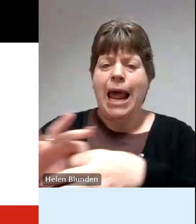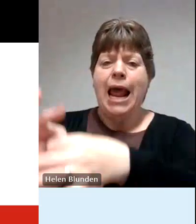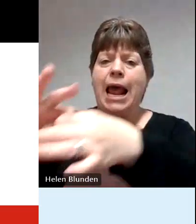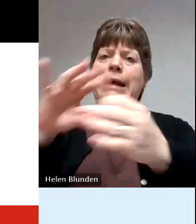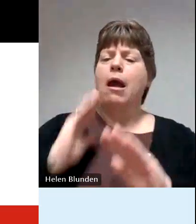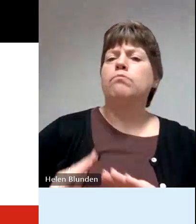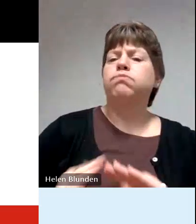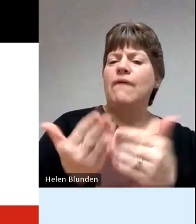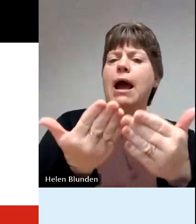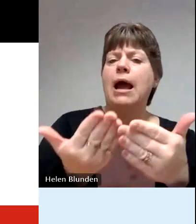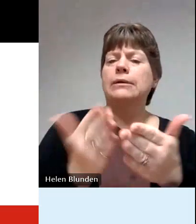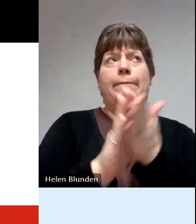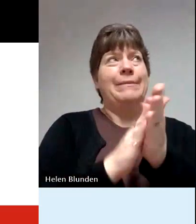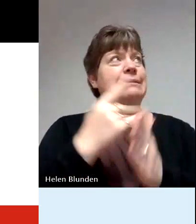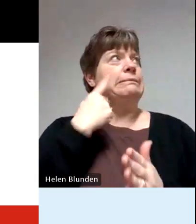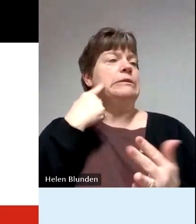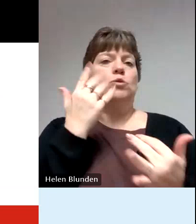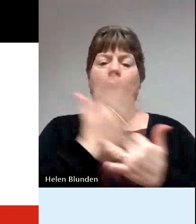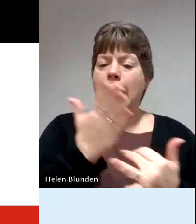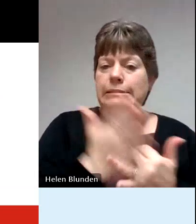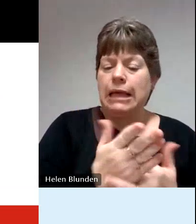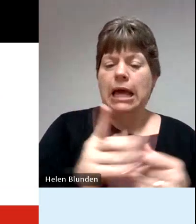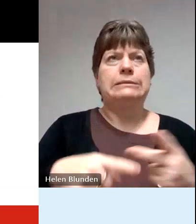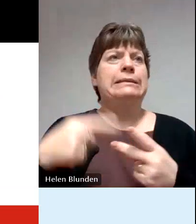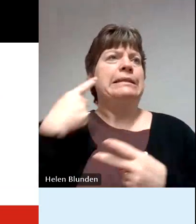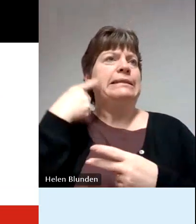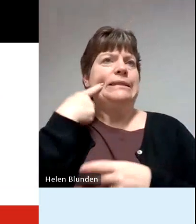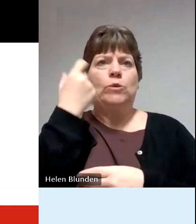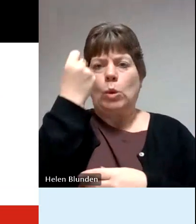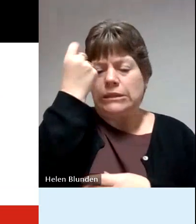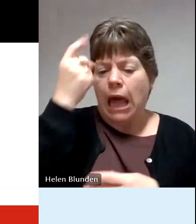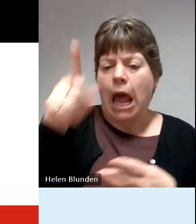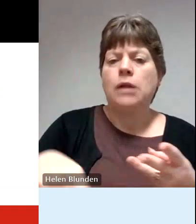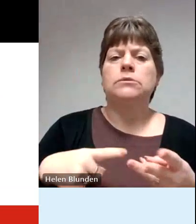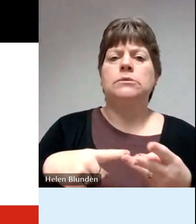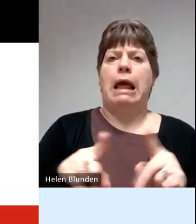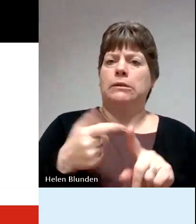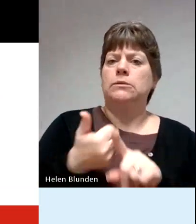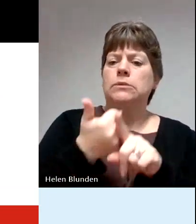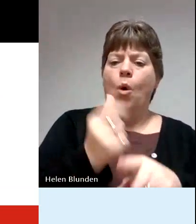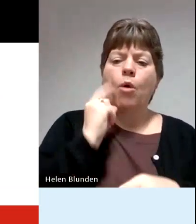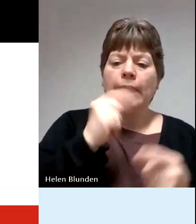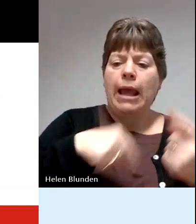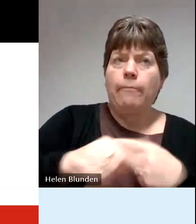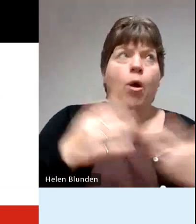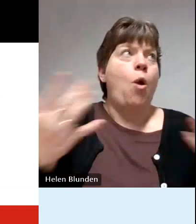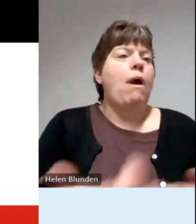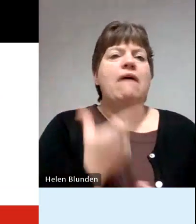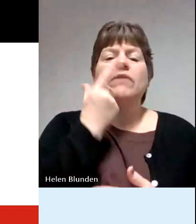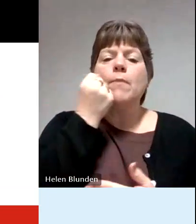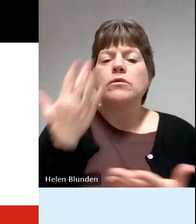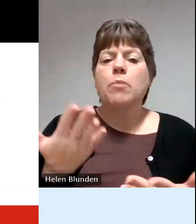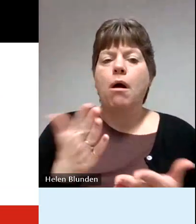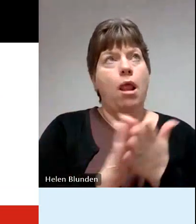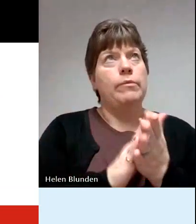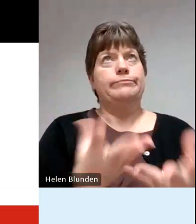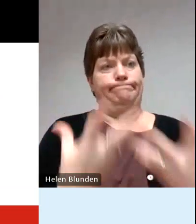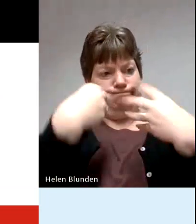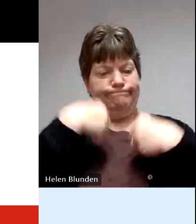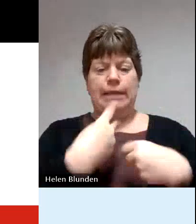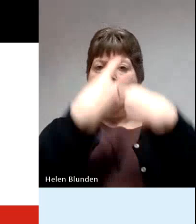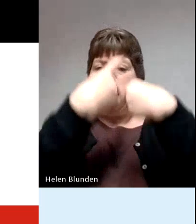a service that's easy to access, easy to understand, and supports people where possible to receive care